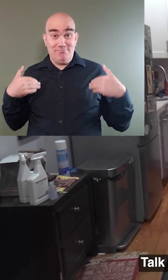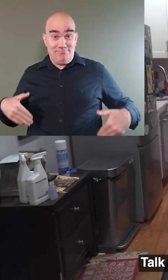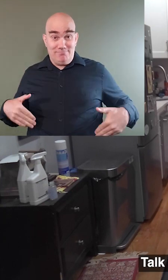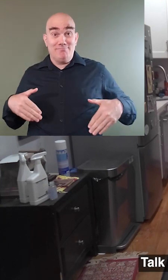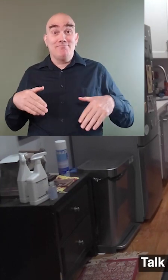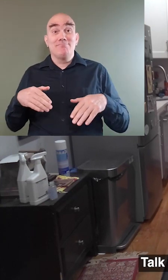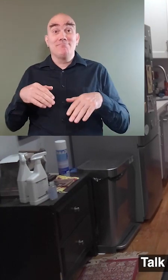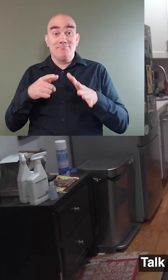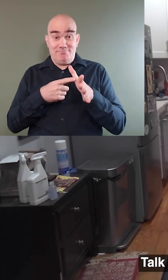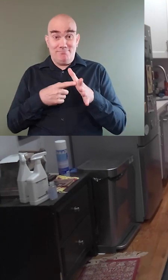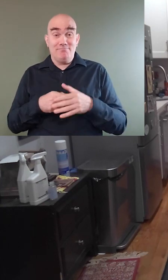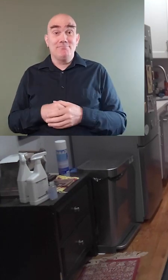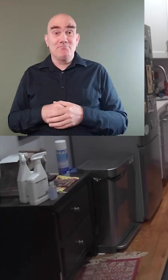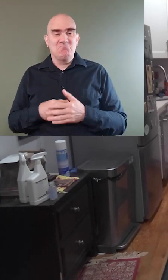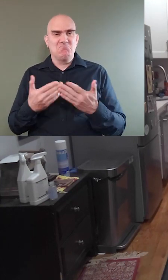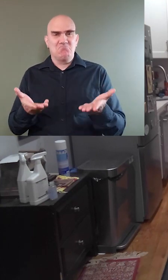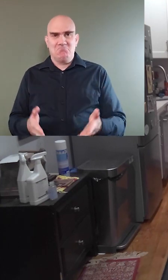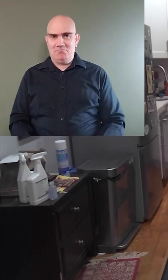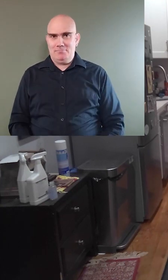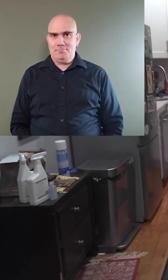to you in a couple moments.